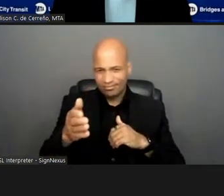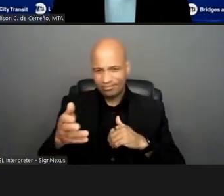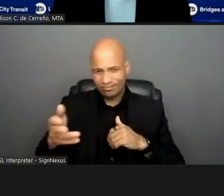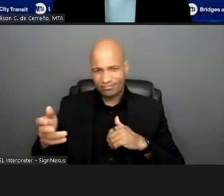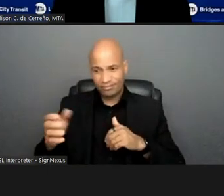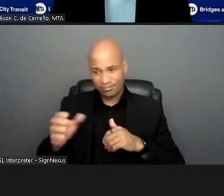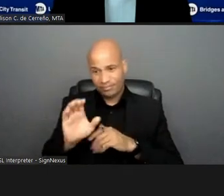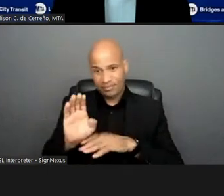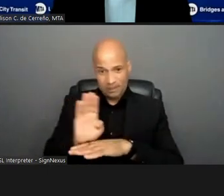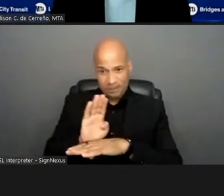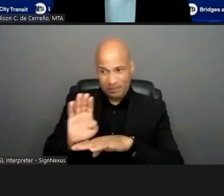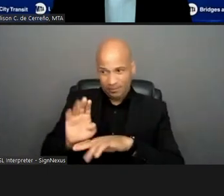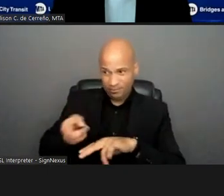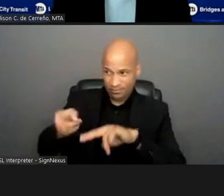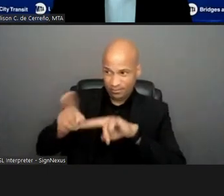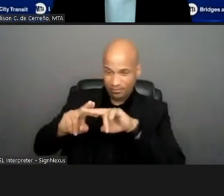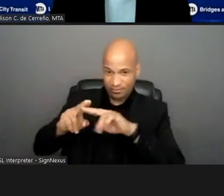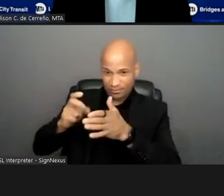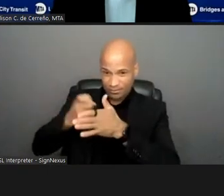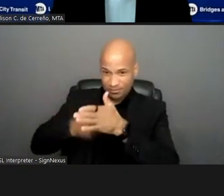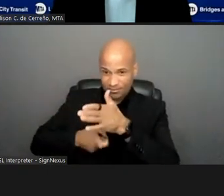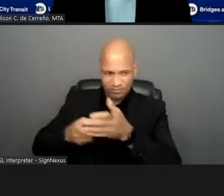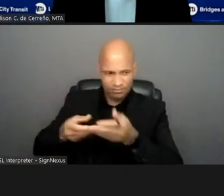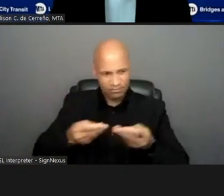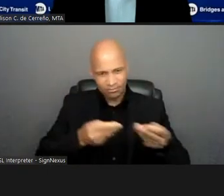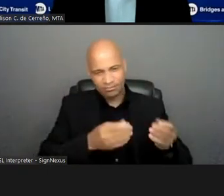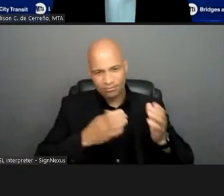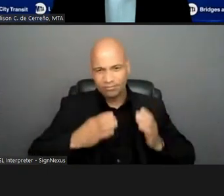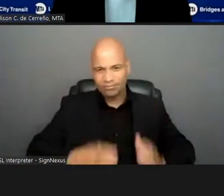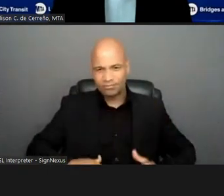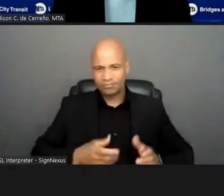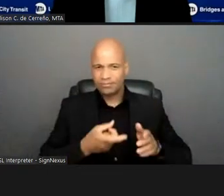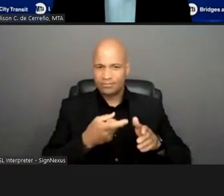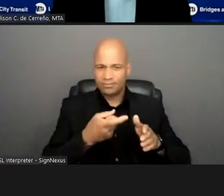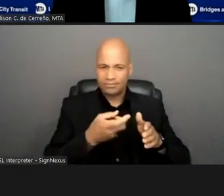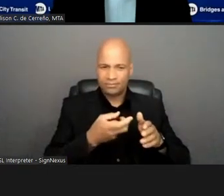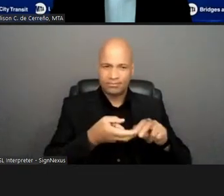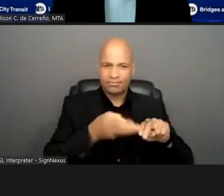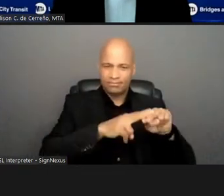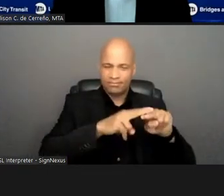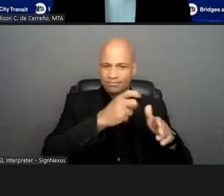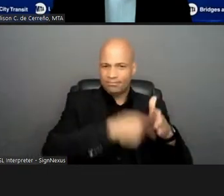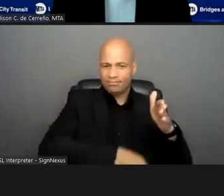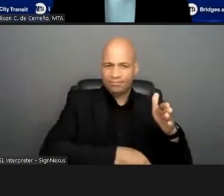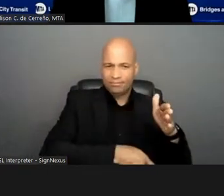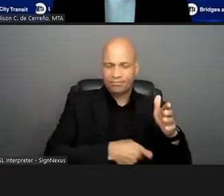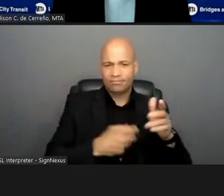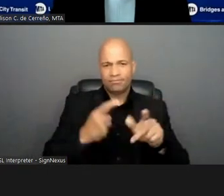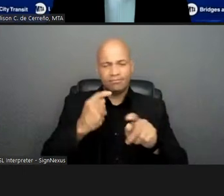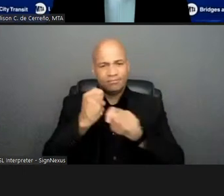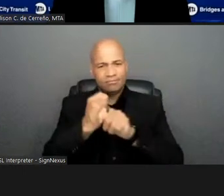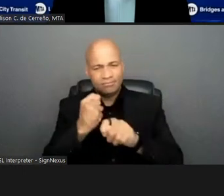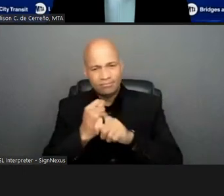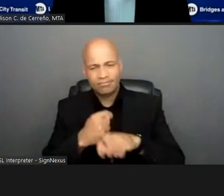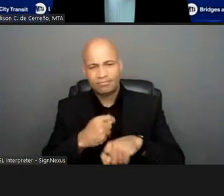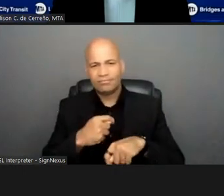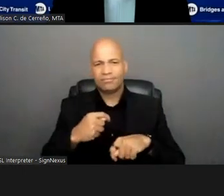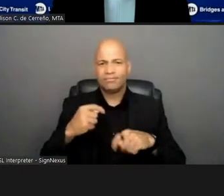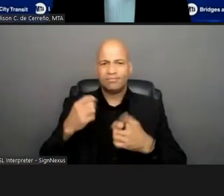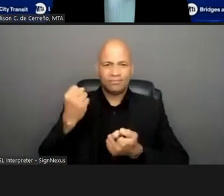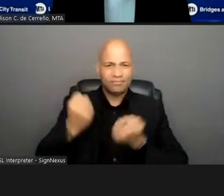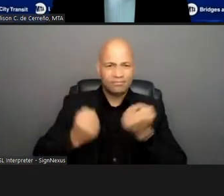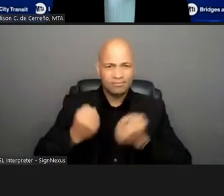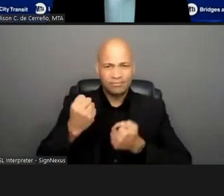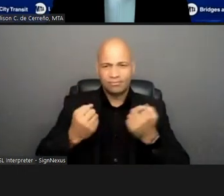the proposedal for vehicular traffic would be burdensome at best the toll for trucks and commercial vehicles would simply the